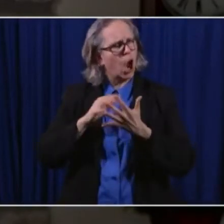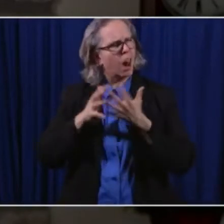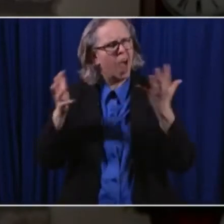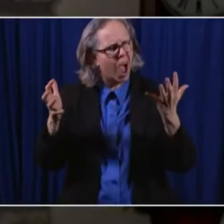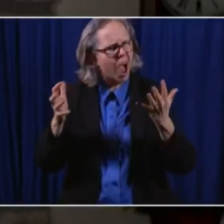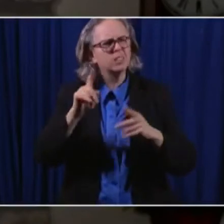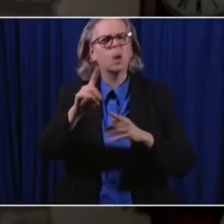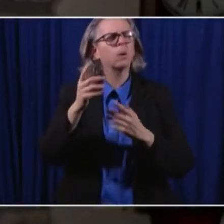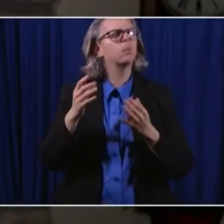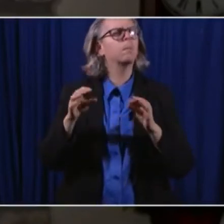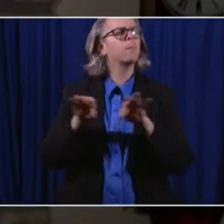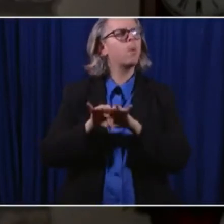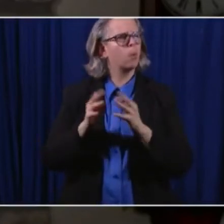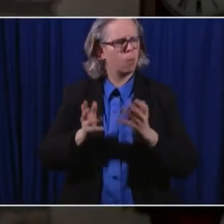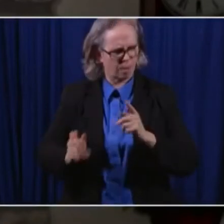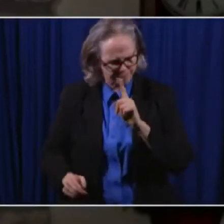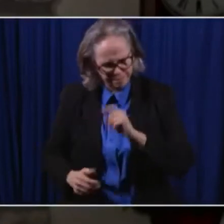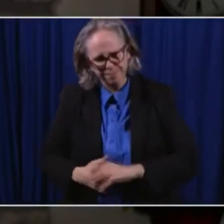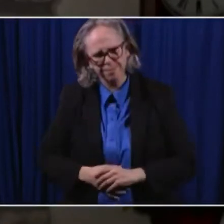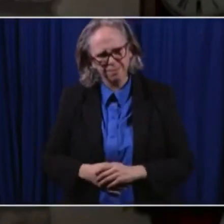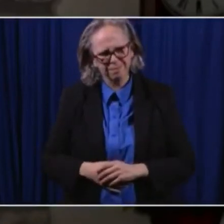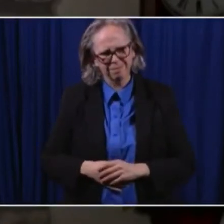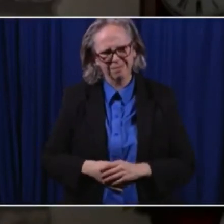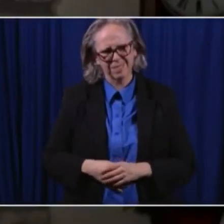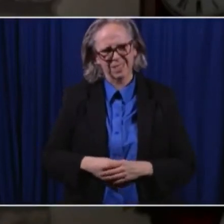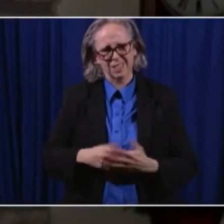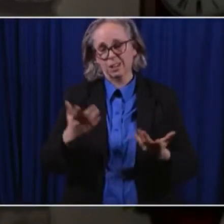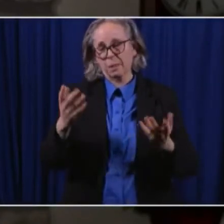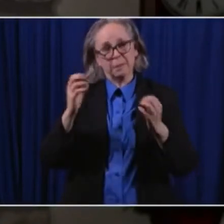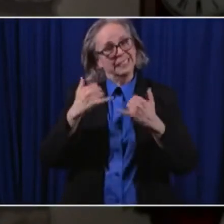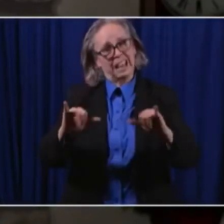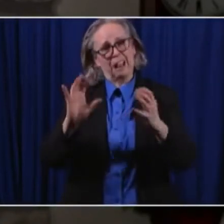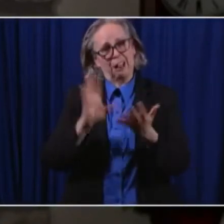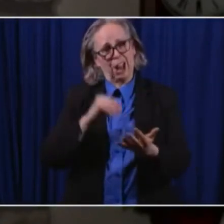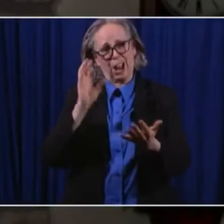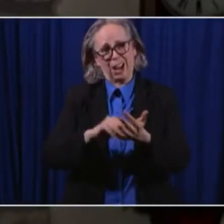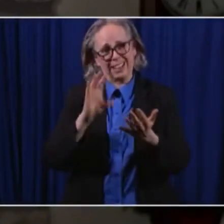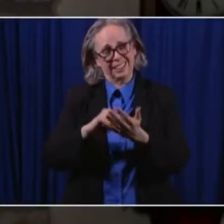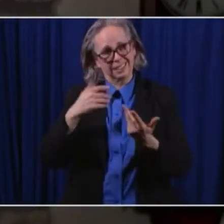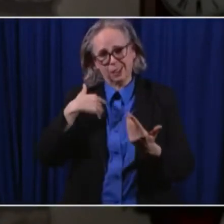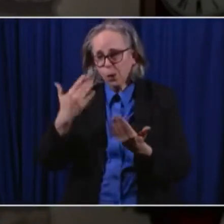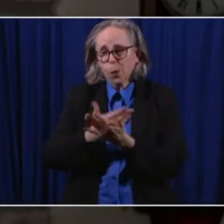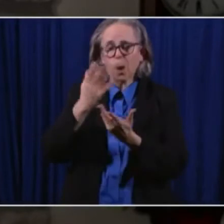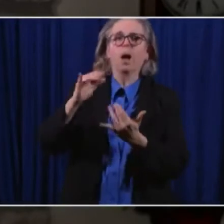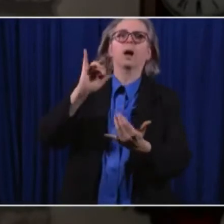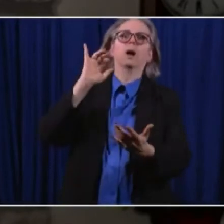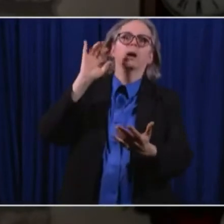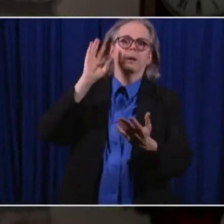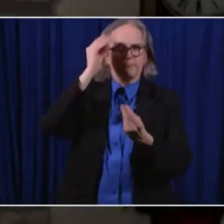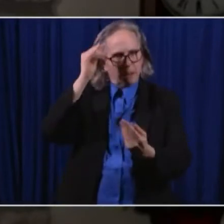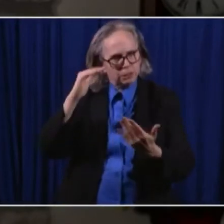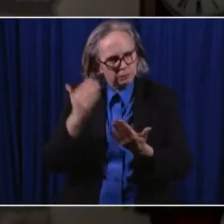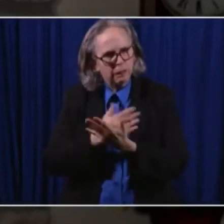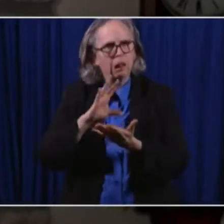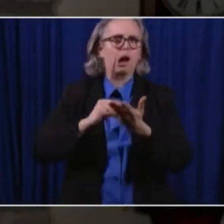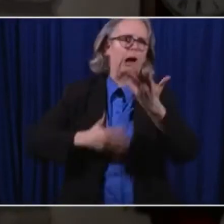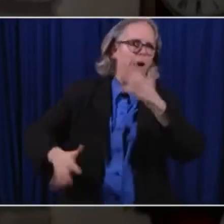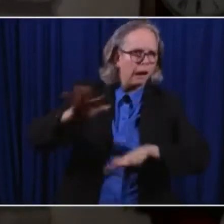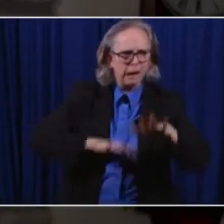it keeps teaching us things, unfortunately, and we keep seeing different things. So one would think it would get better as we go